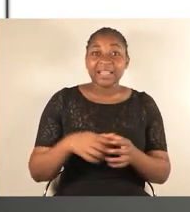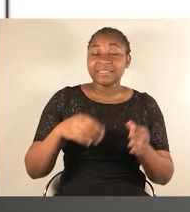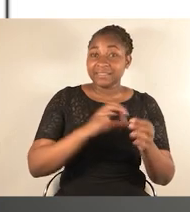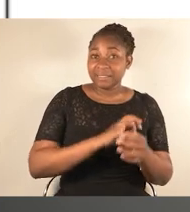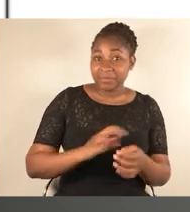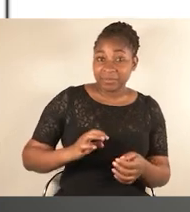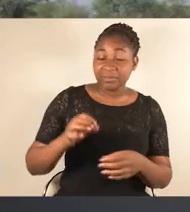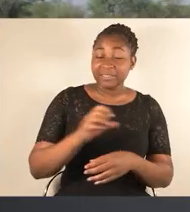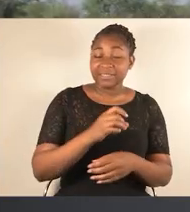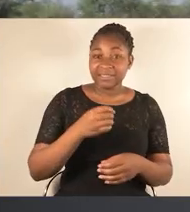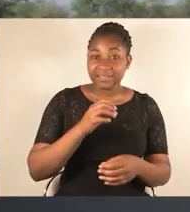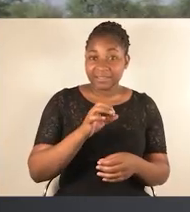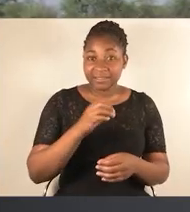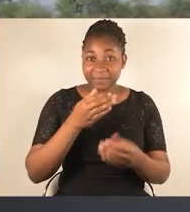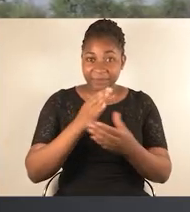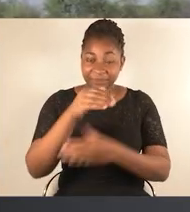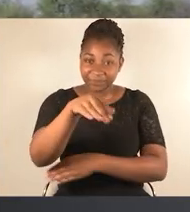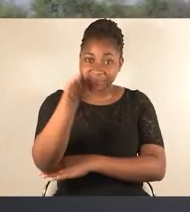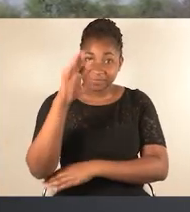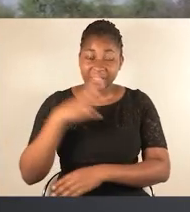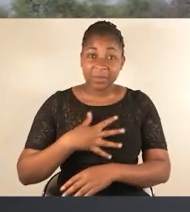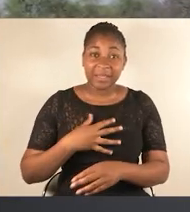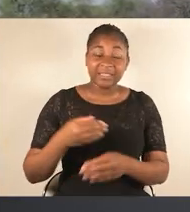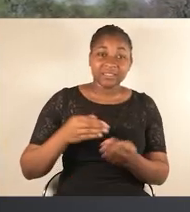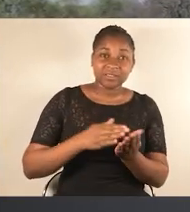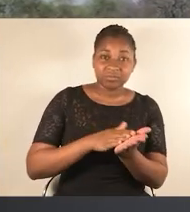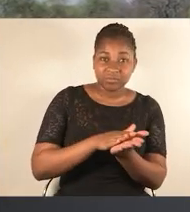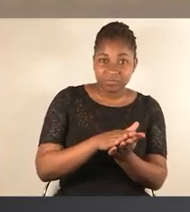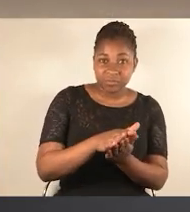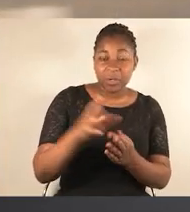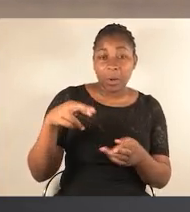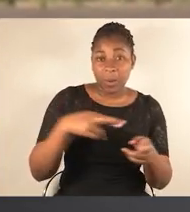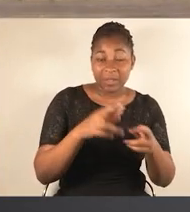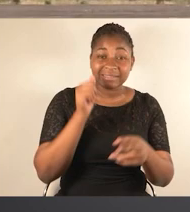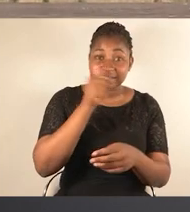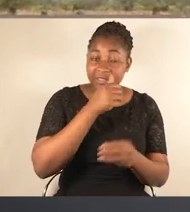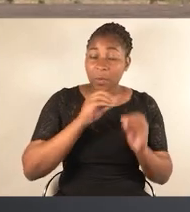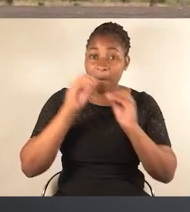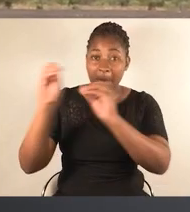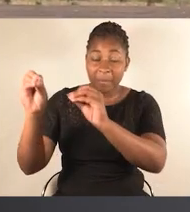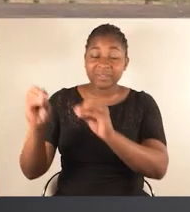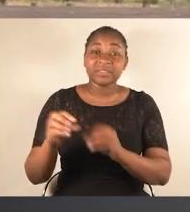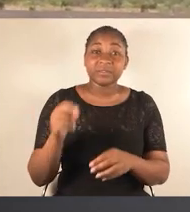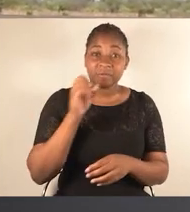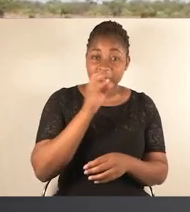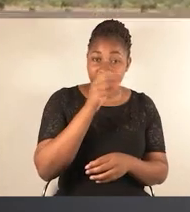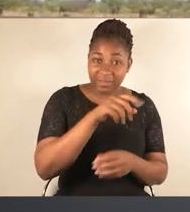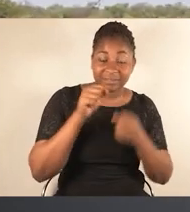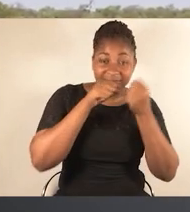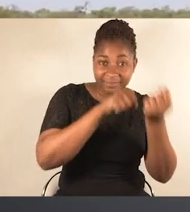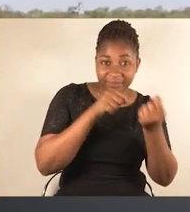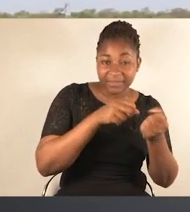Zimbabwe, is expected to enable smooth flow of air traffic, opening up business opportunities for the